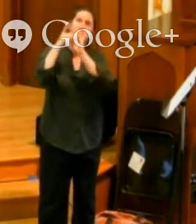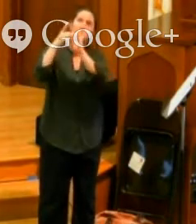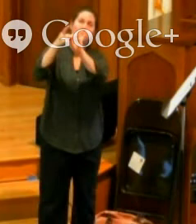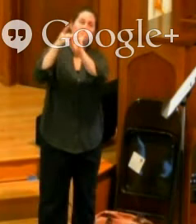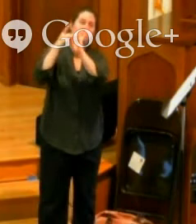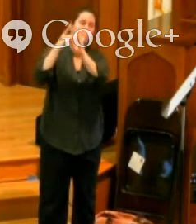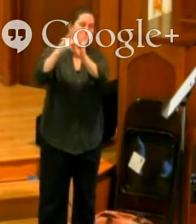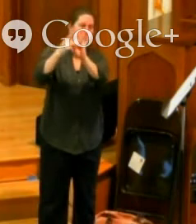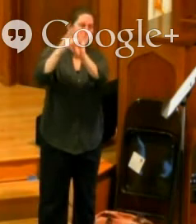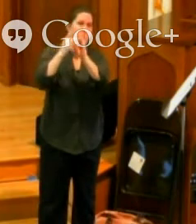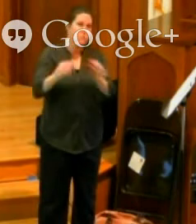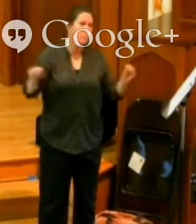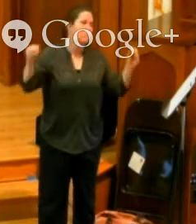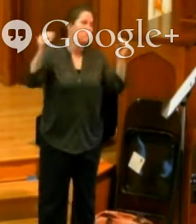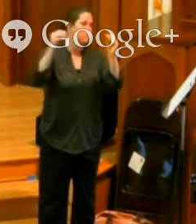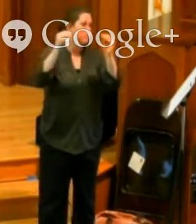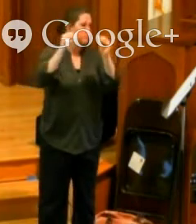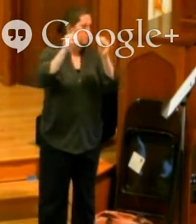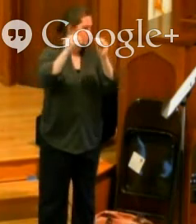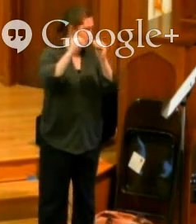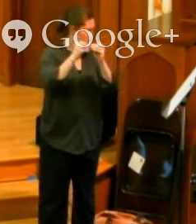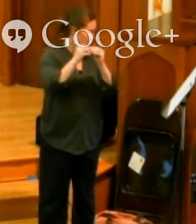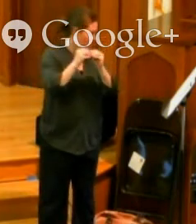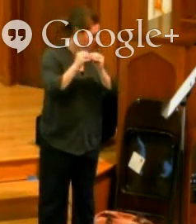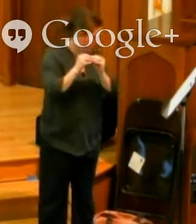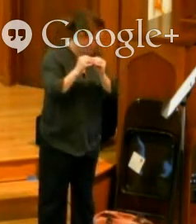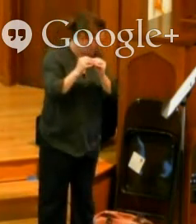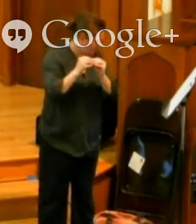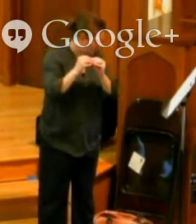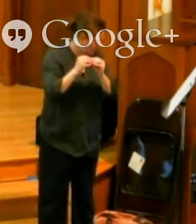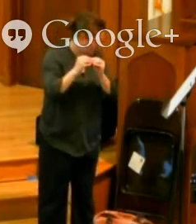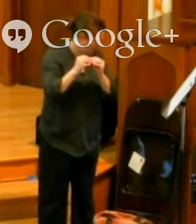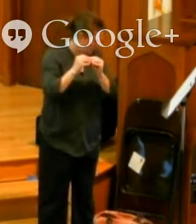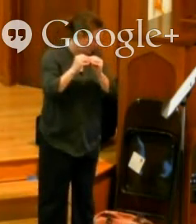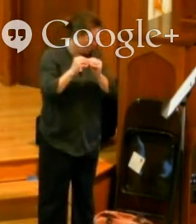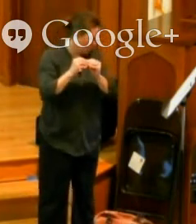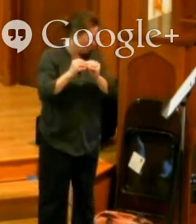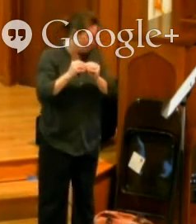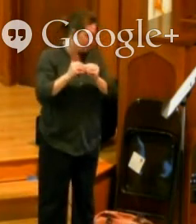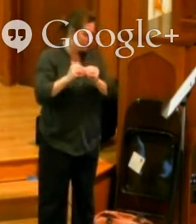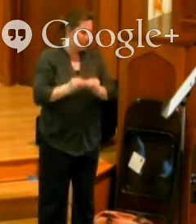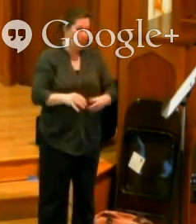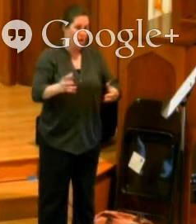more, and to count my gains for losses to the